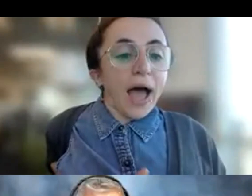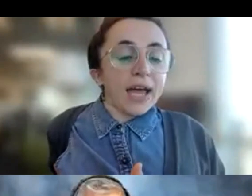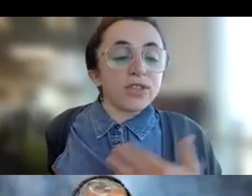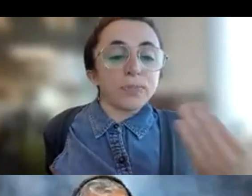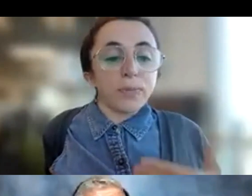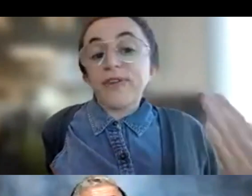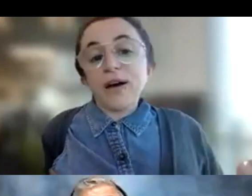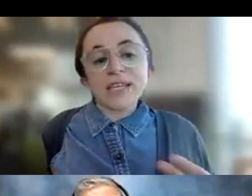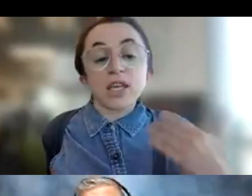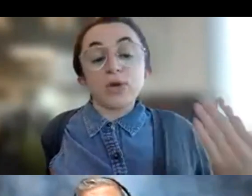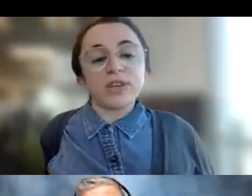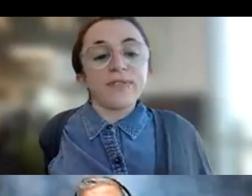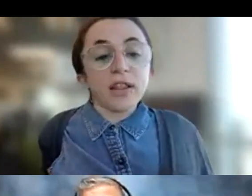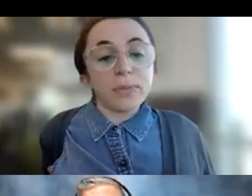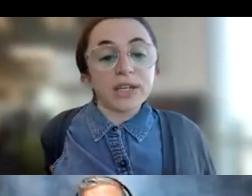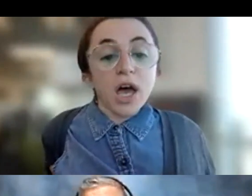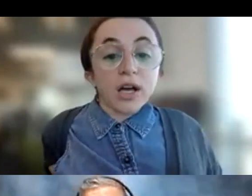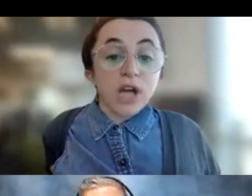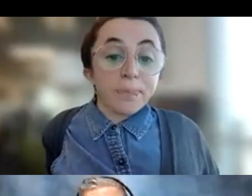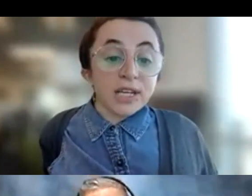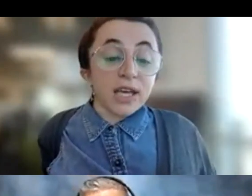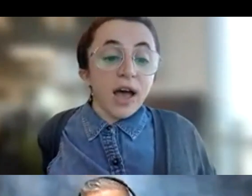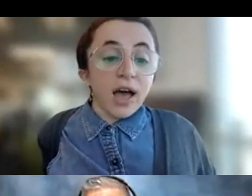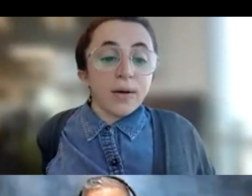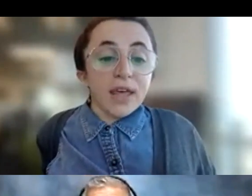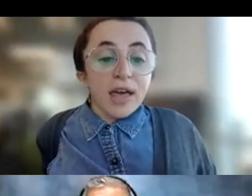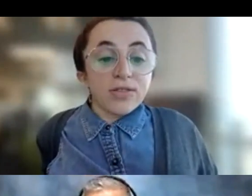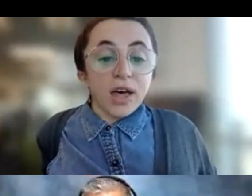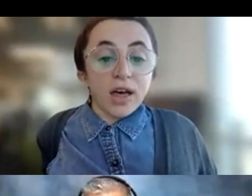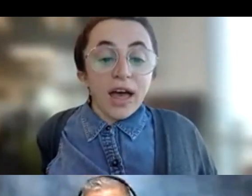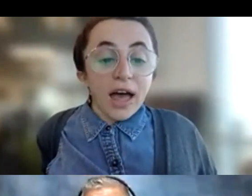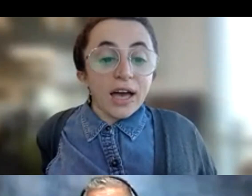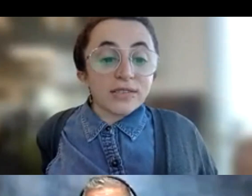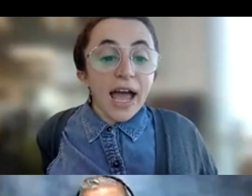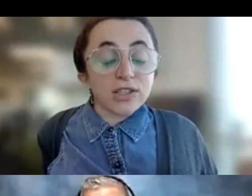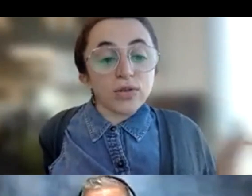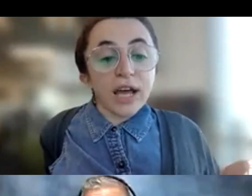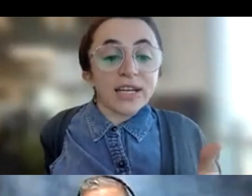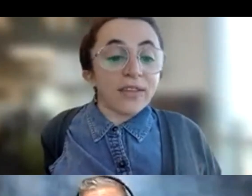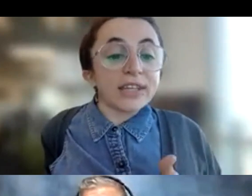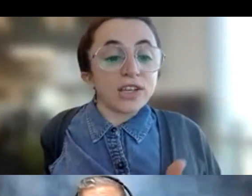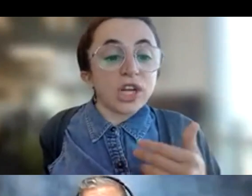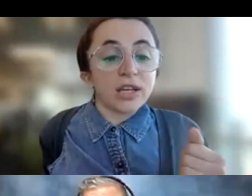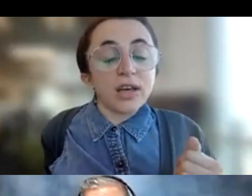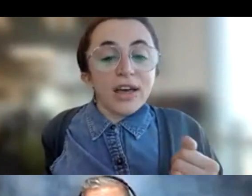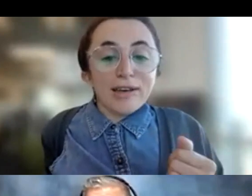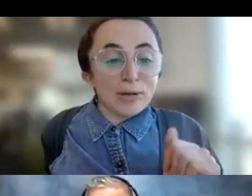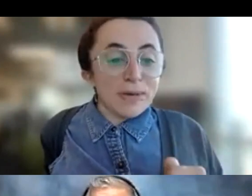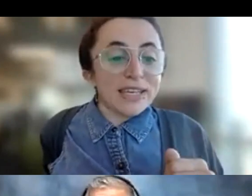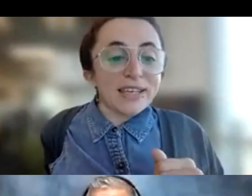start by the Department of Housing and Community Development adopting the tax credit